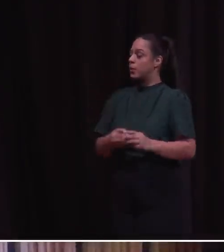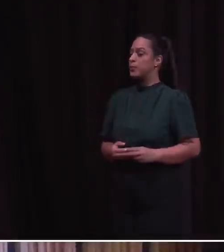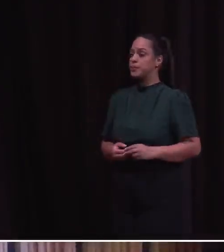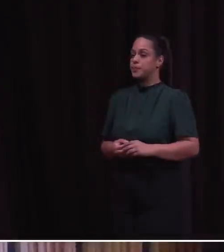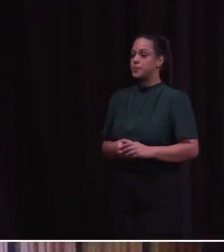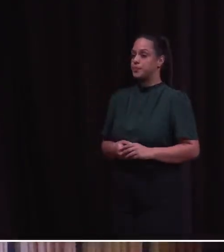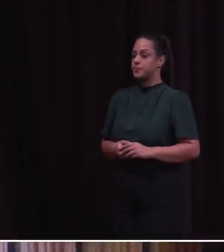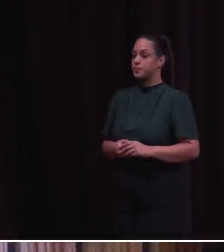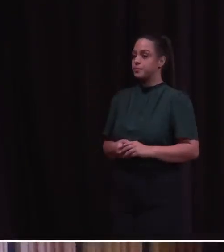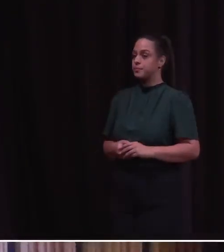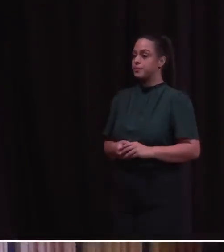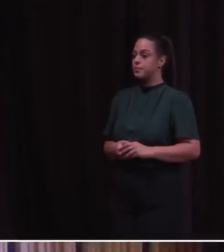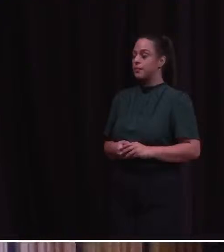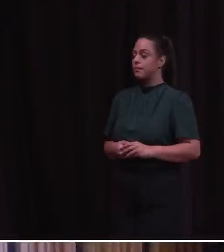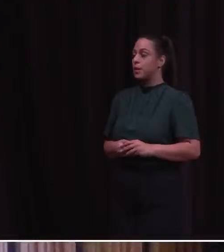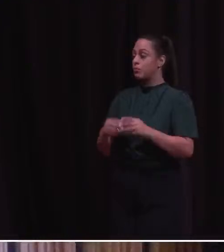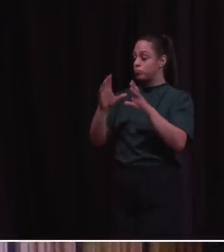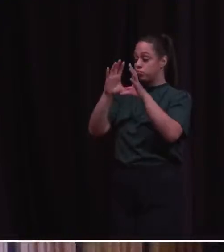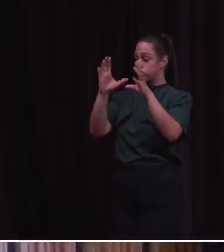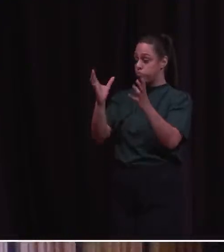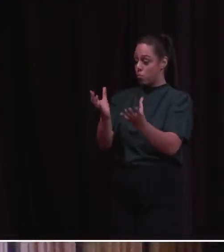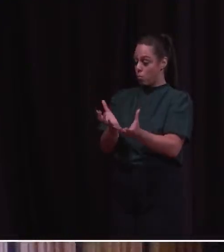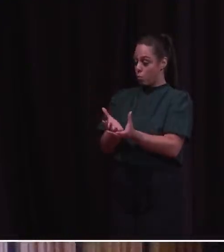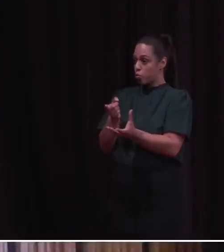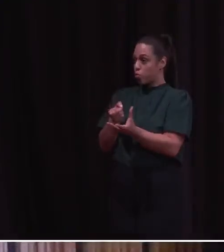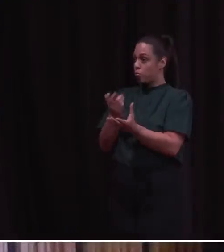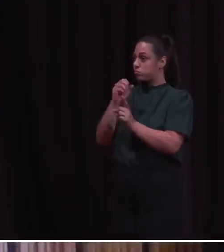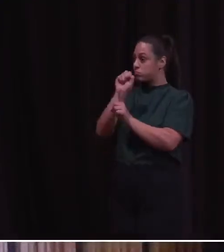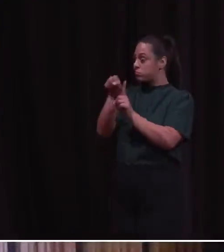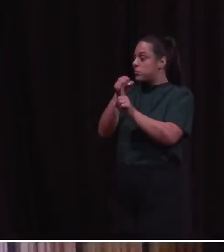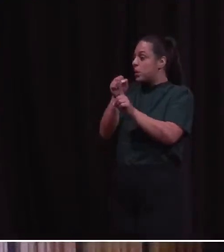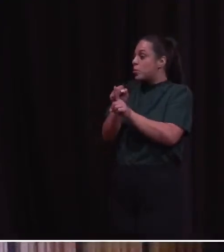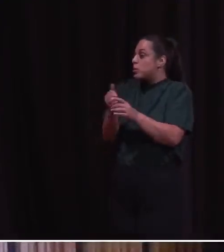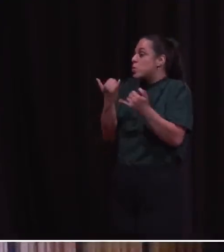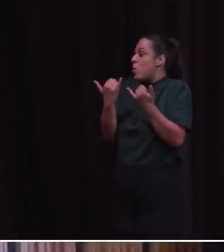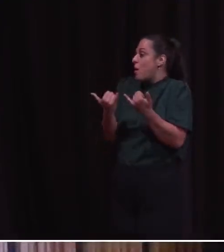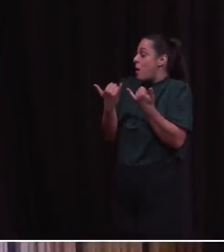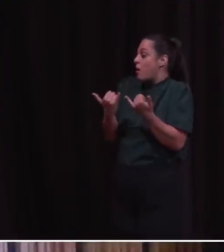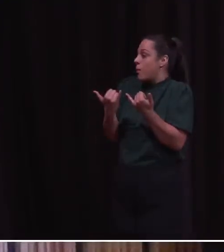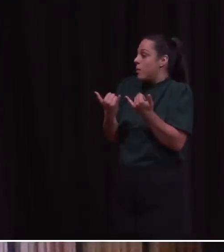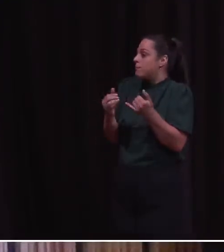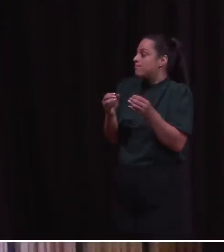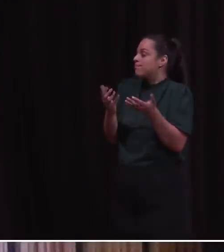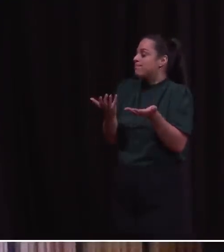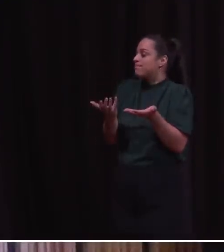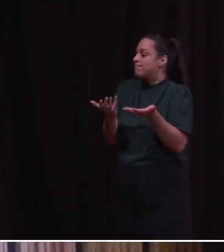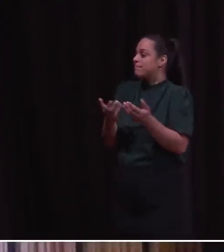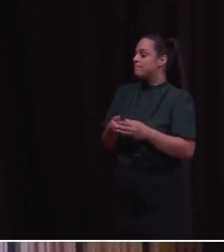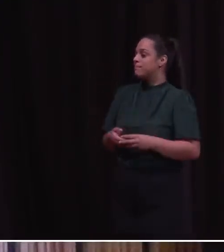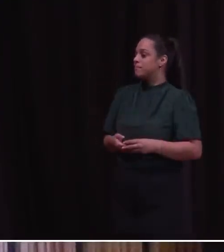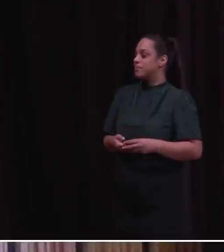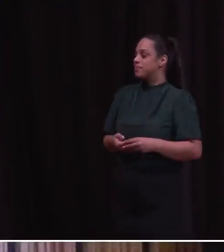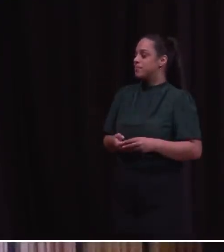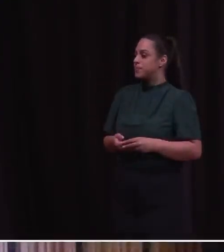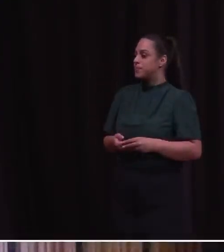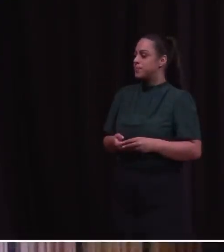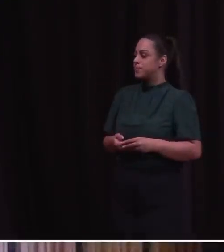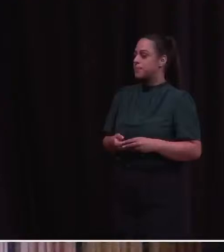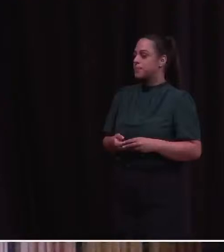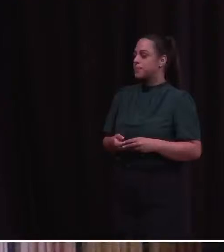now goes beyond Black Lives Matter,